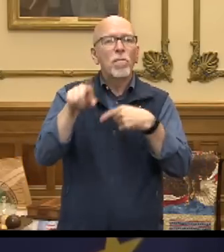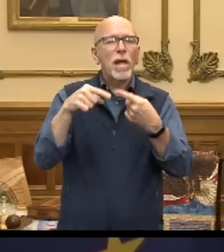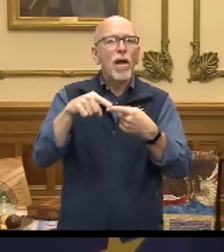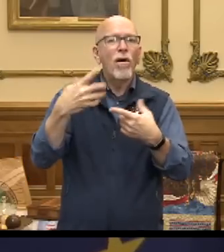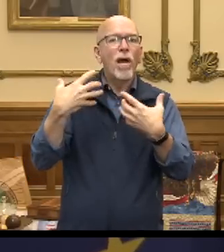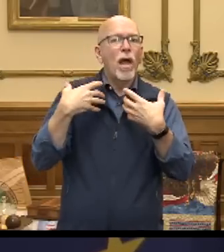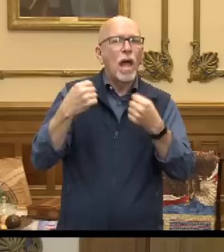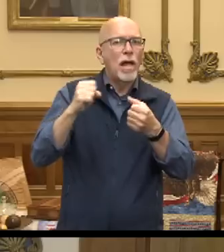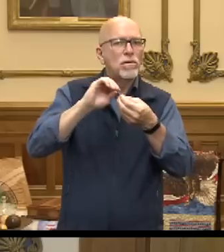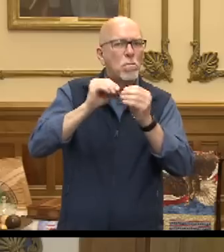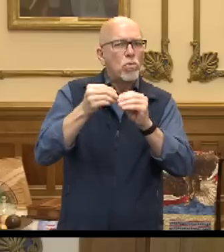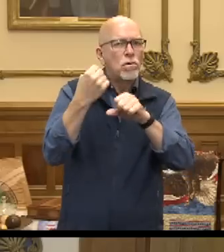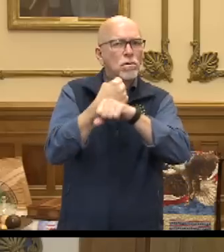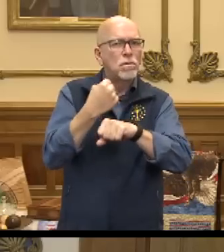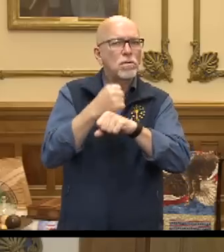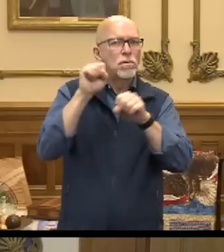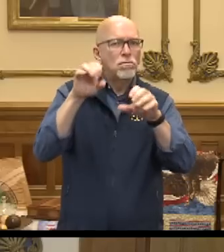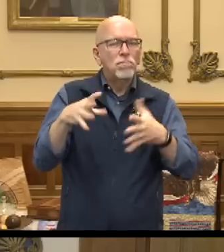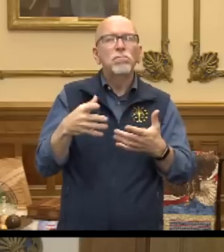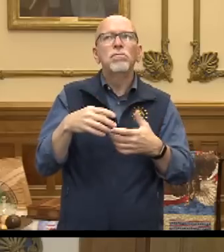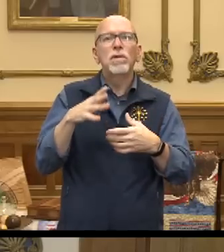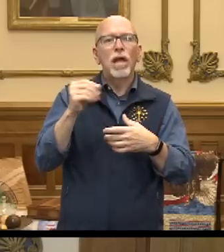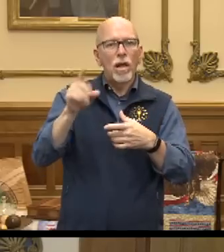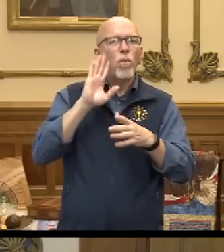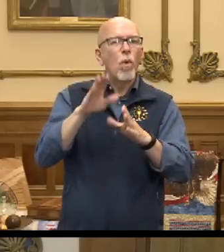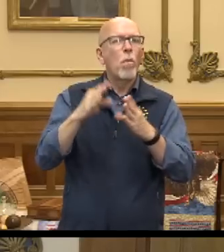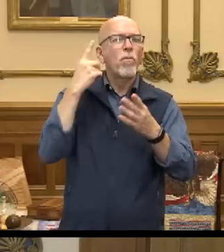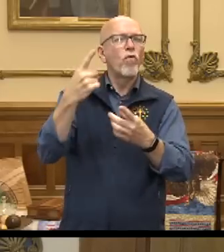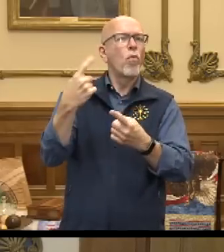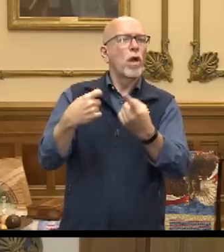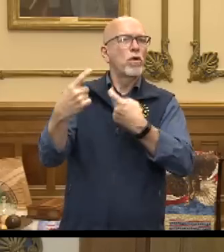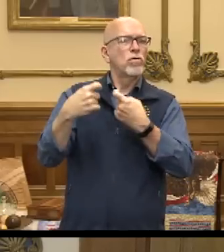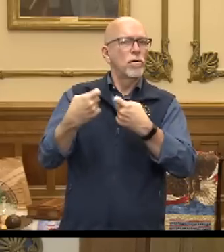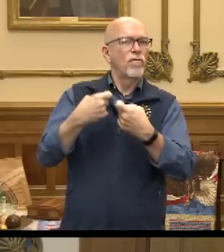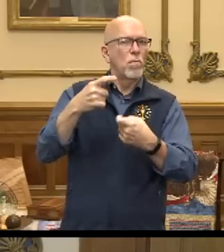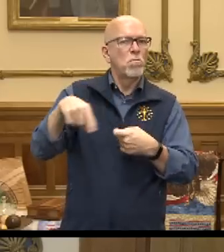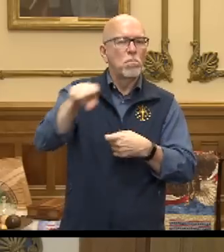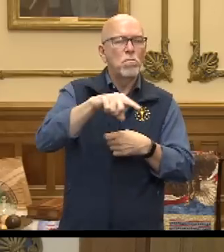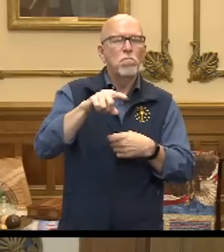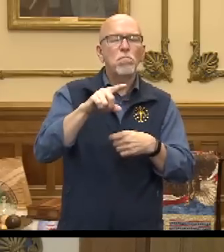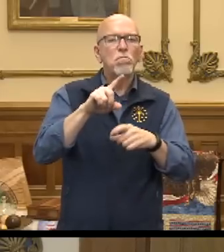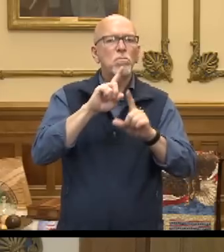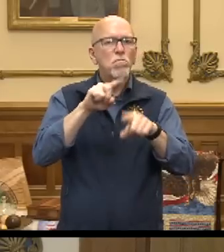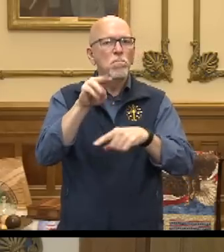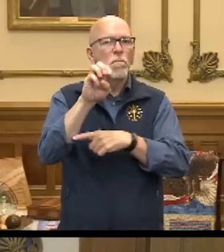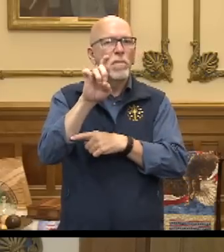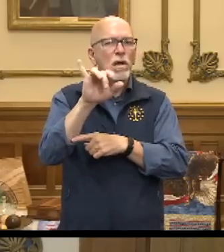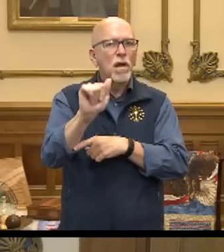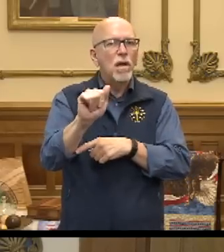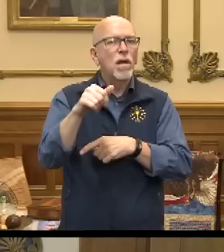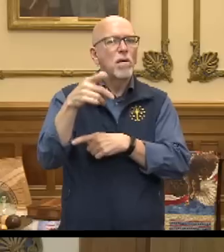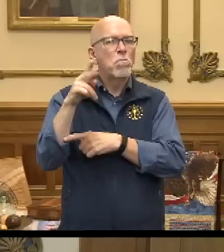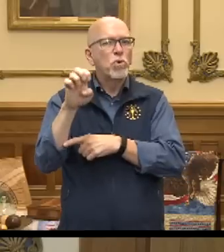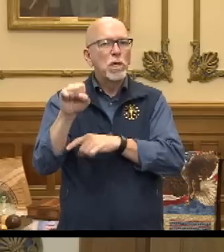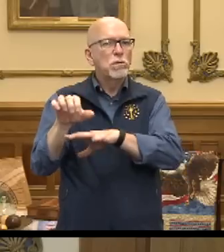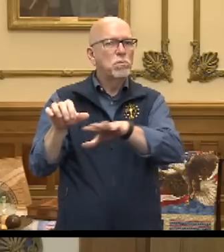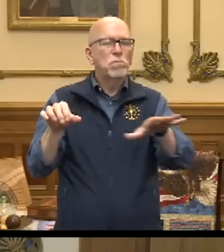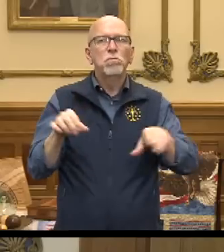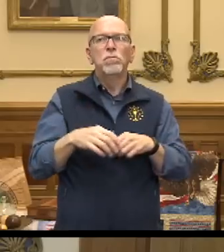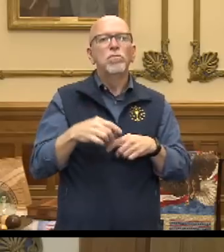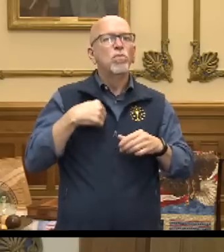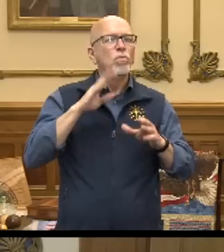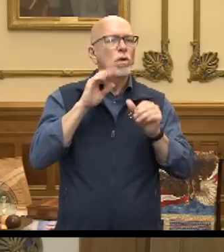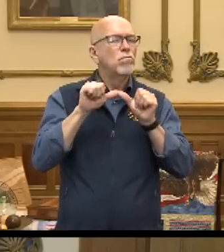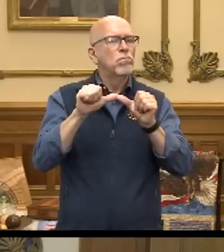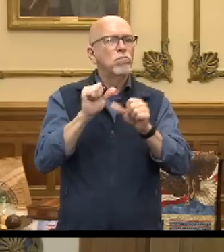then you'll open it up for questions from the media. And we'll continue to